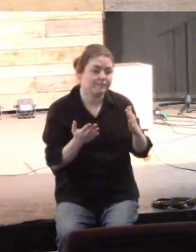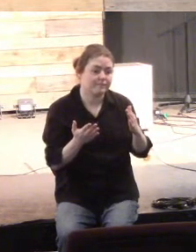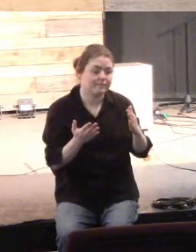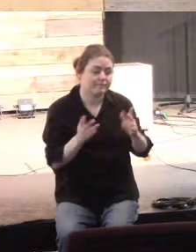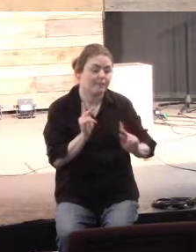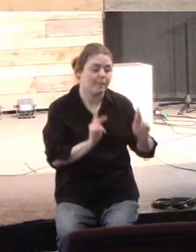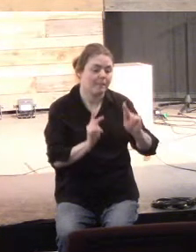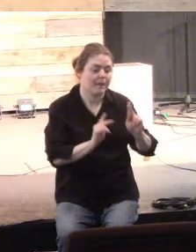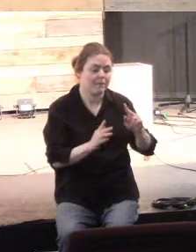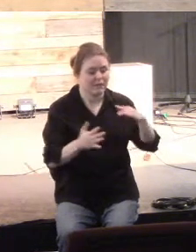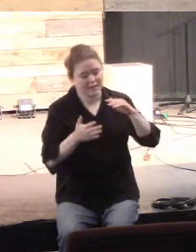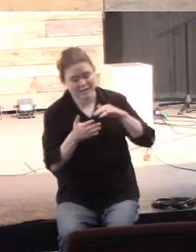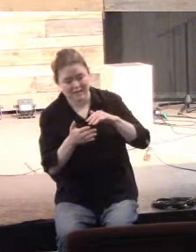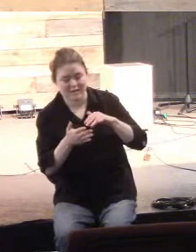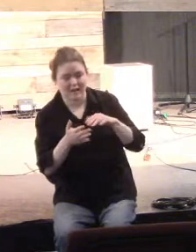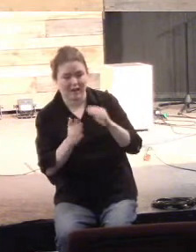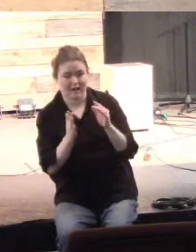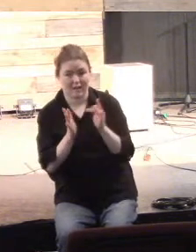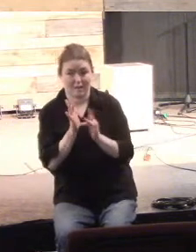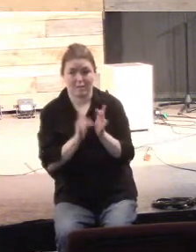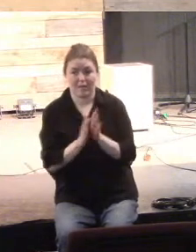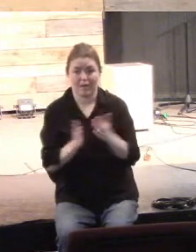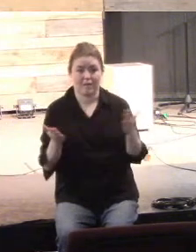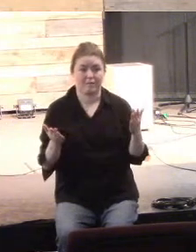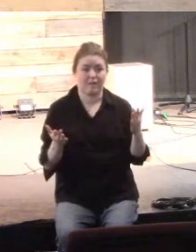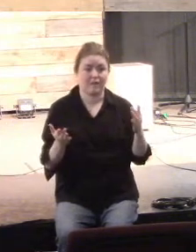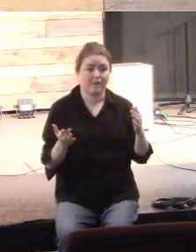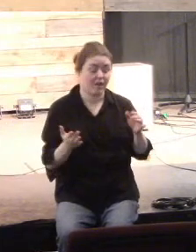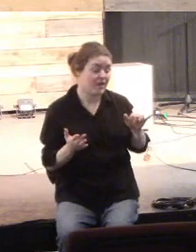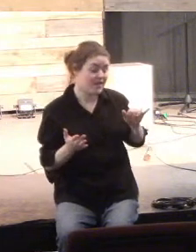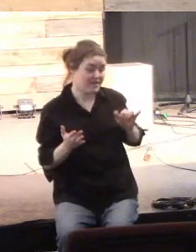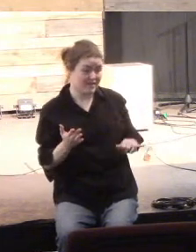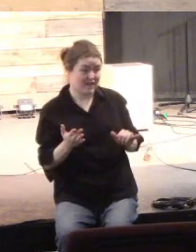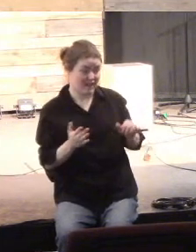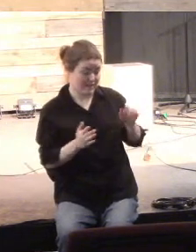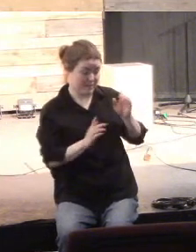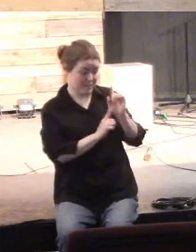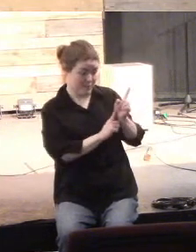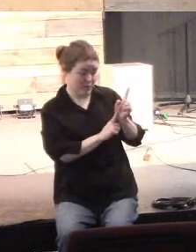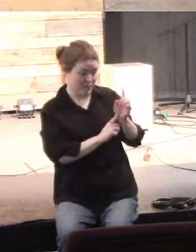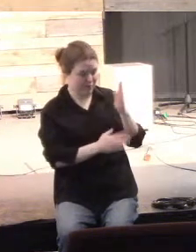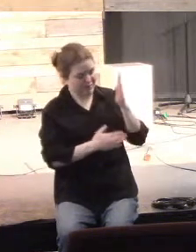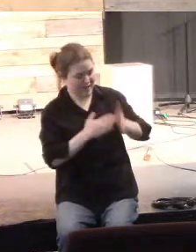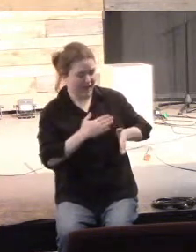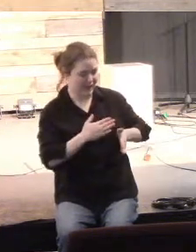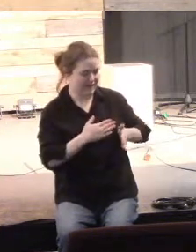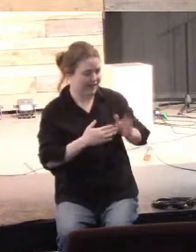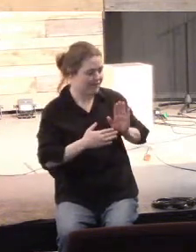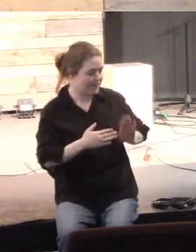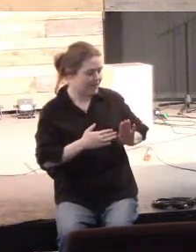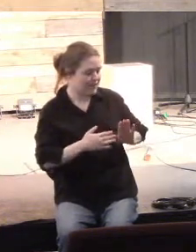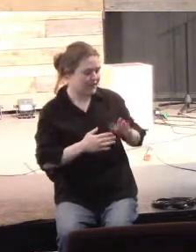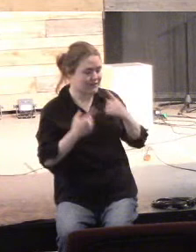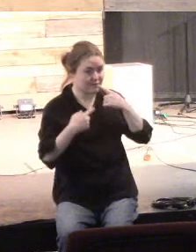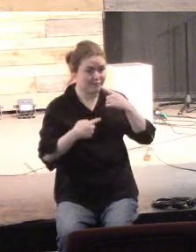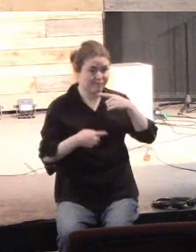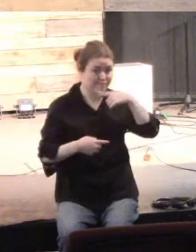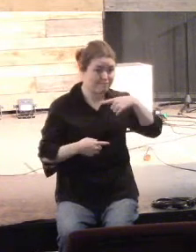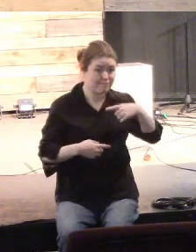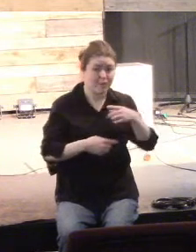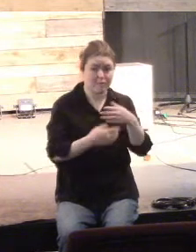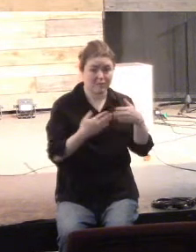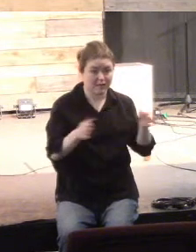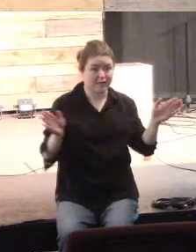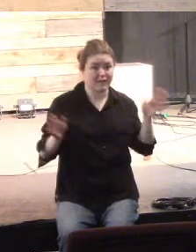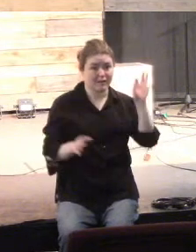scholars actually believe that this was the end of Jesus' public ministry, because the very next verse after he says this about